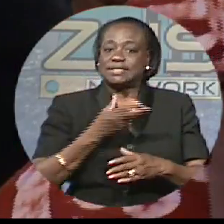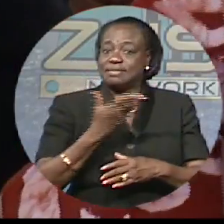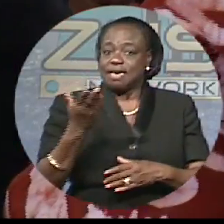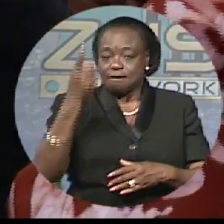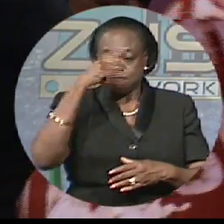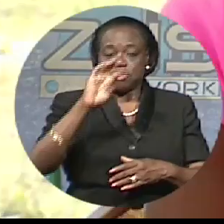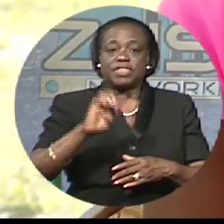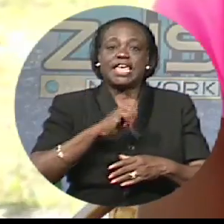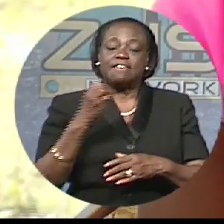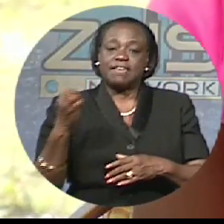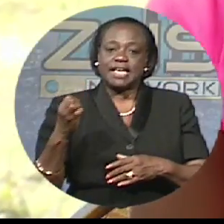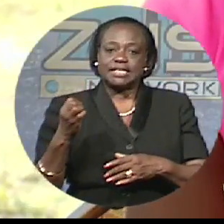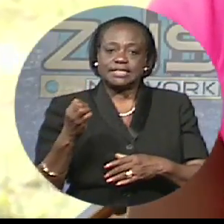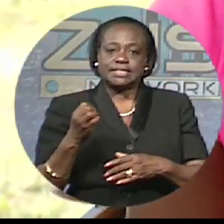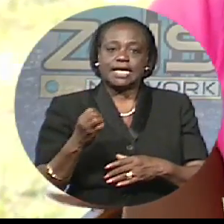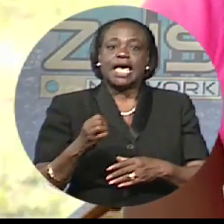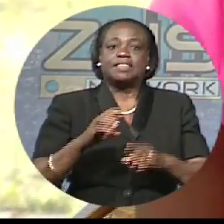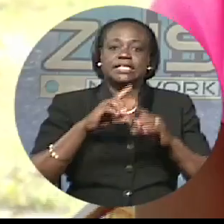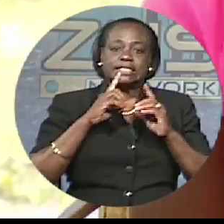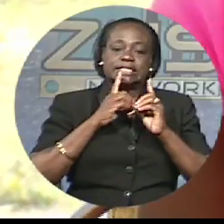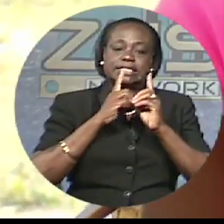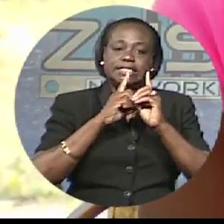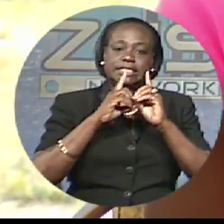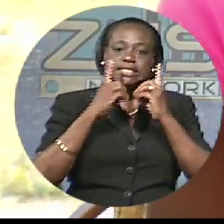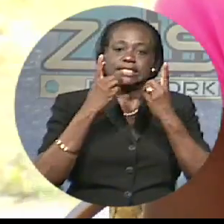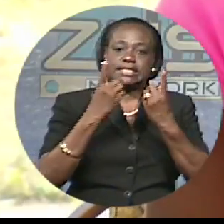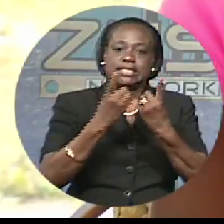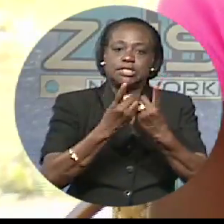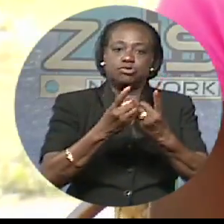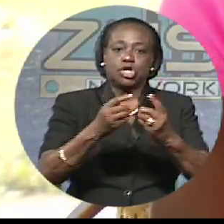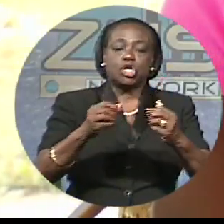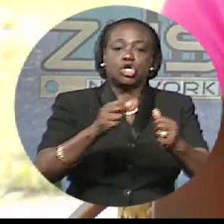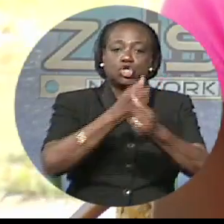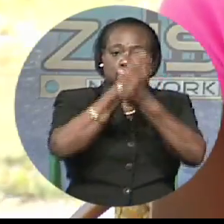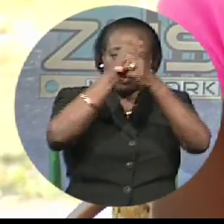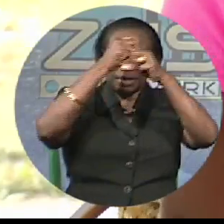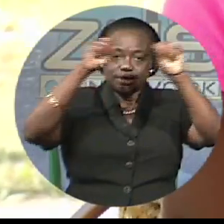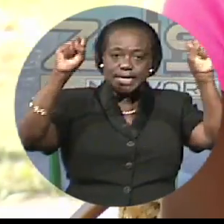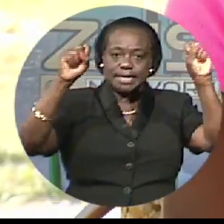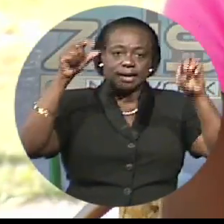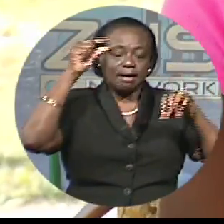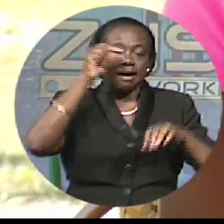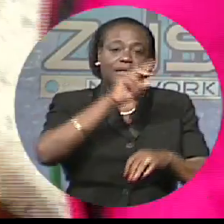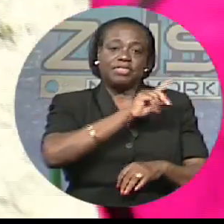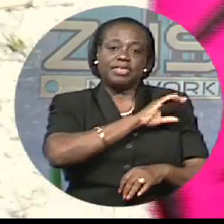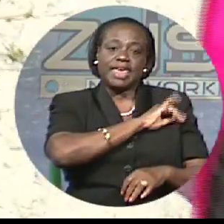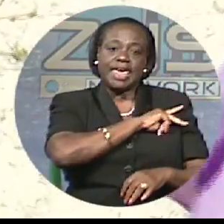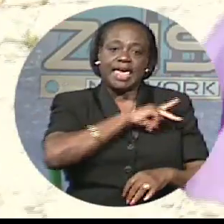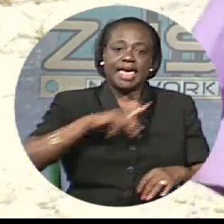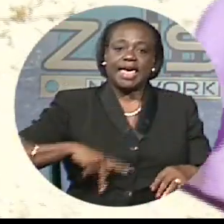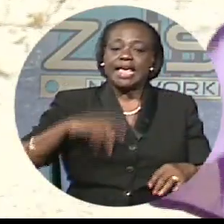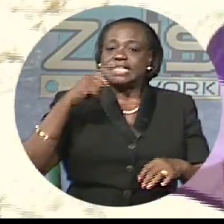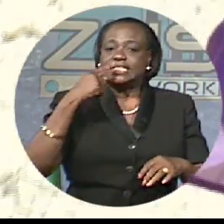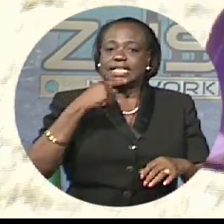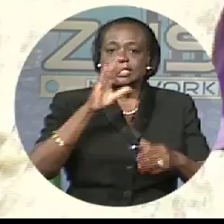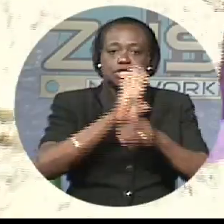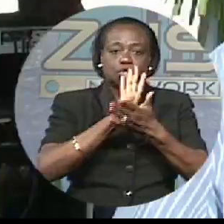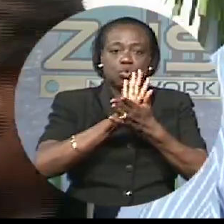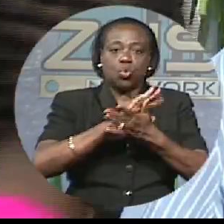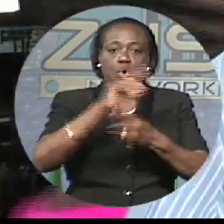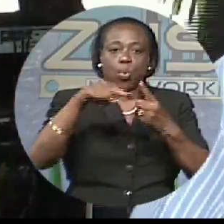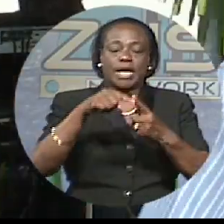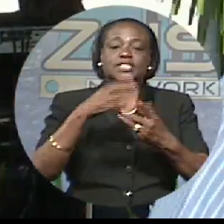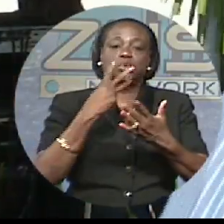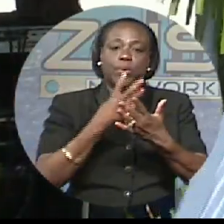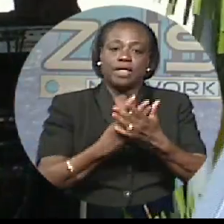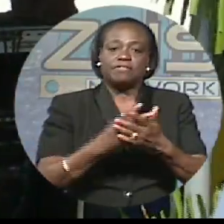Cat Island, Rumpke, and San Salvador, Garth King, noted that the first week of school on those islands went pretty well.